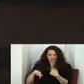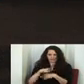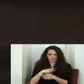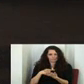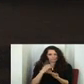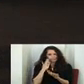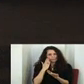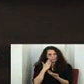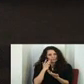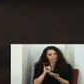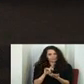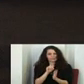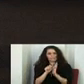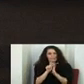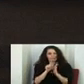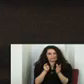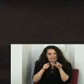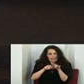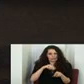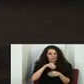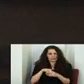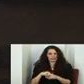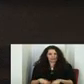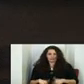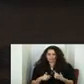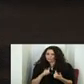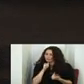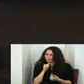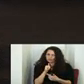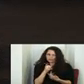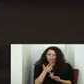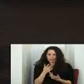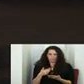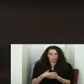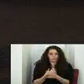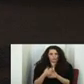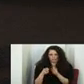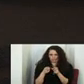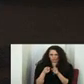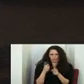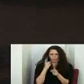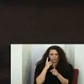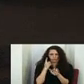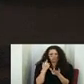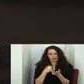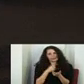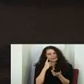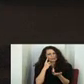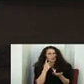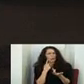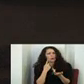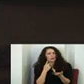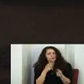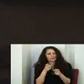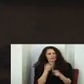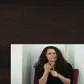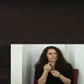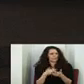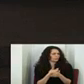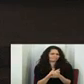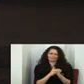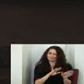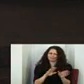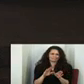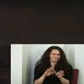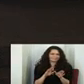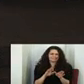life. Control isn't something new. I think sometimes we think that control is something new in our world and in our world, but control